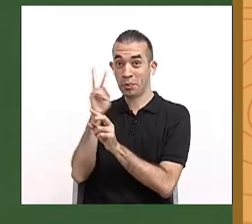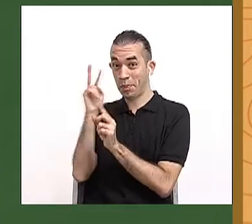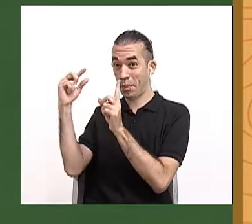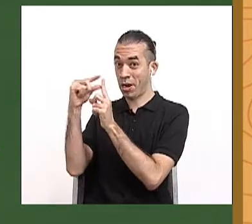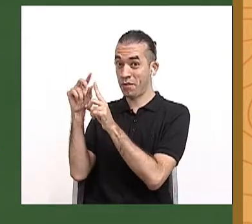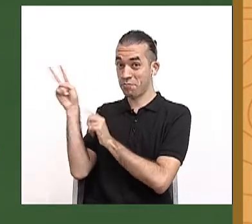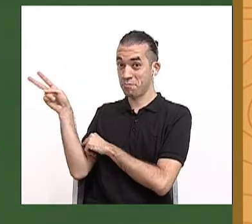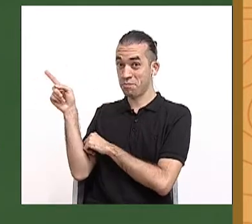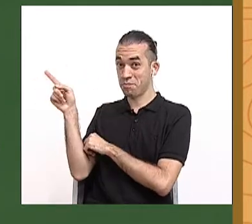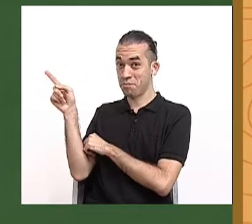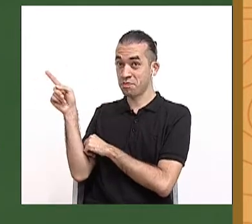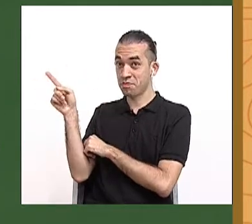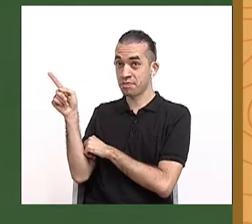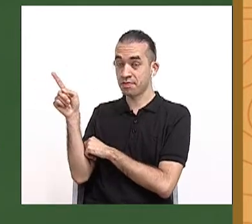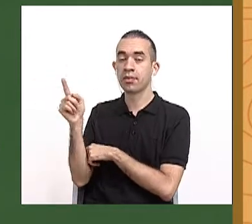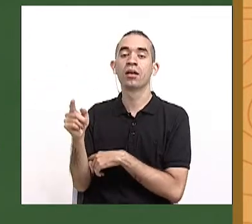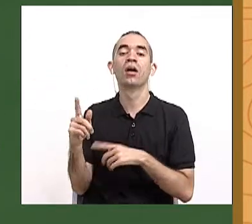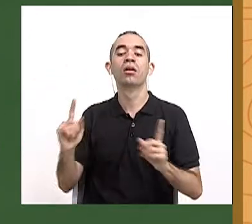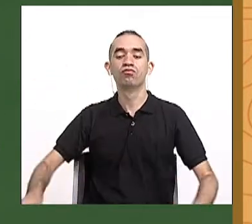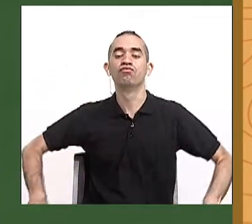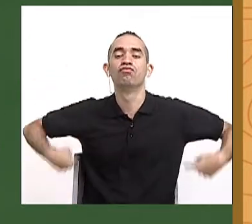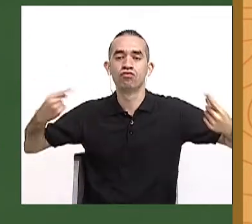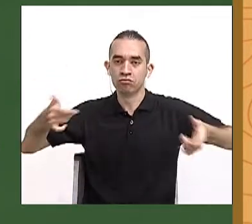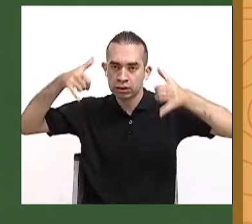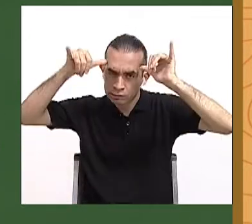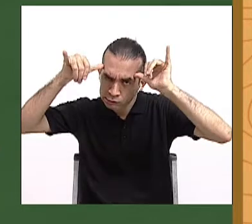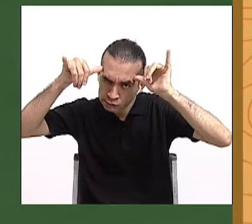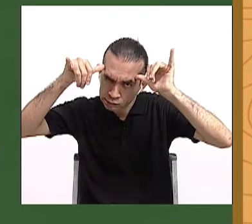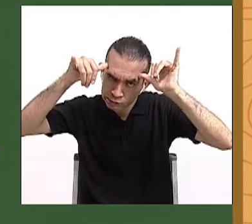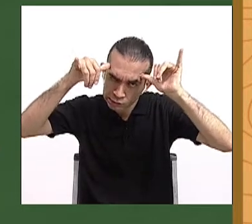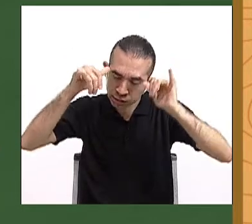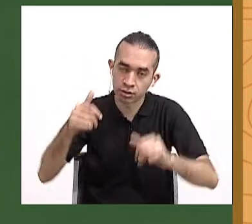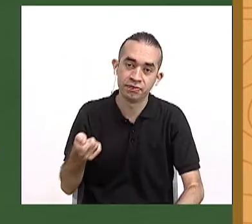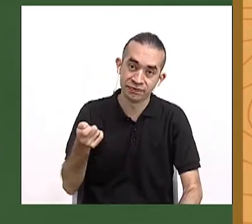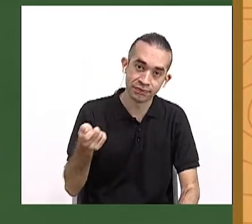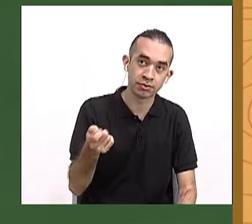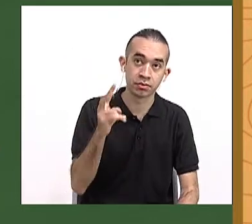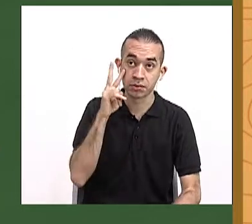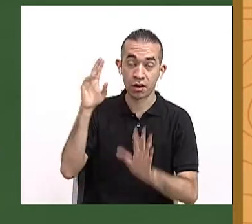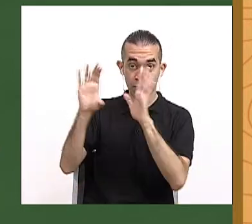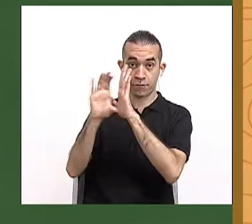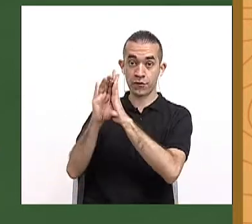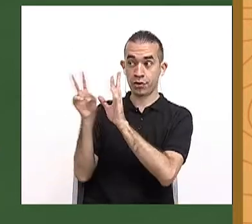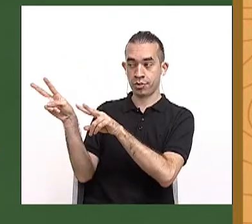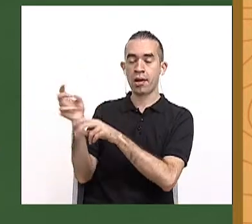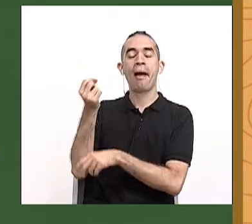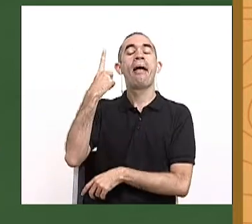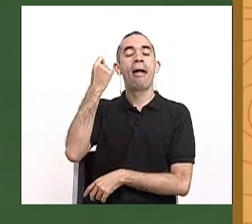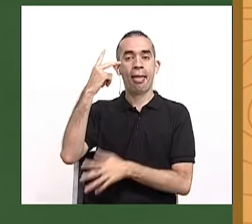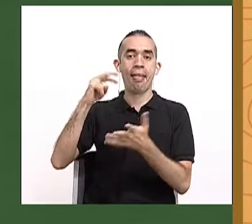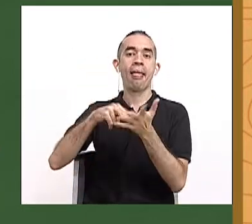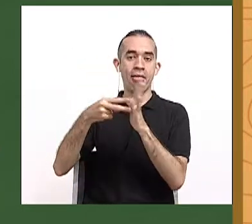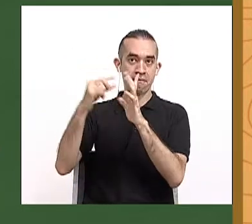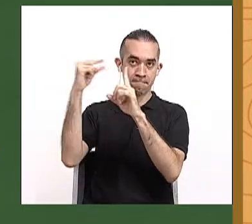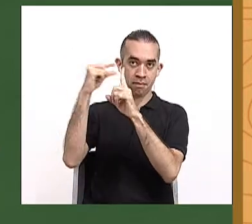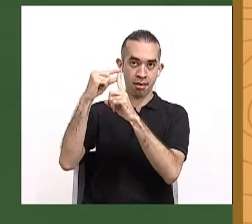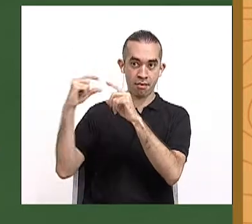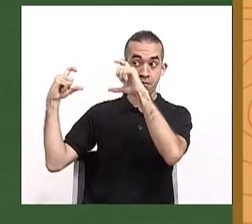Oxherding, it is the act of pulling an ox cart. Look at the images, because this is going to help you to understand better the